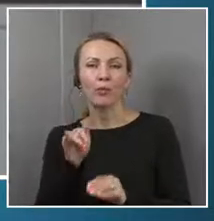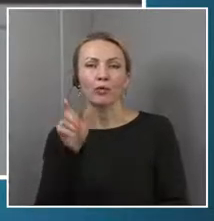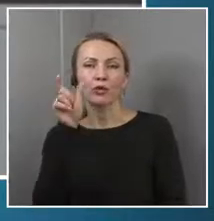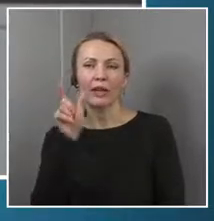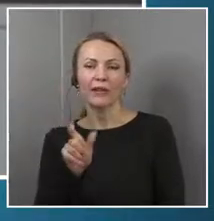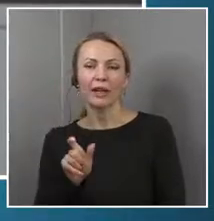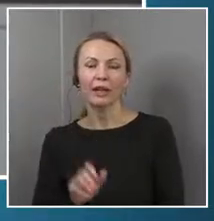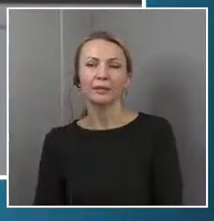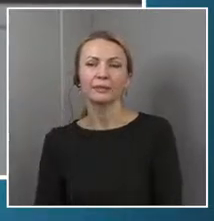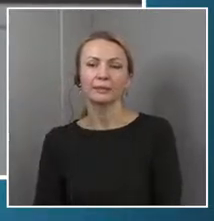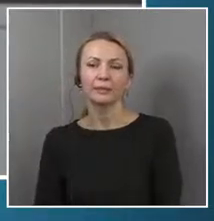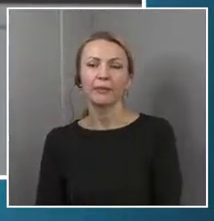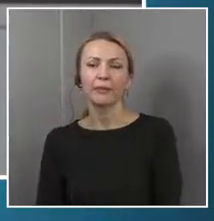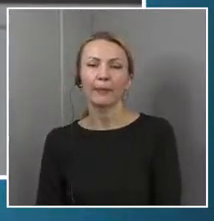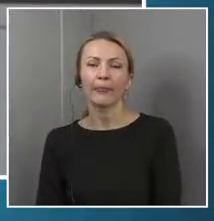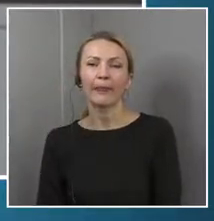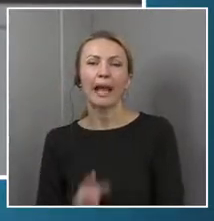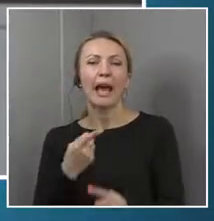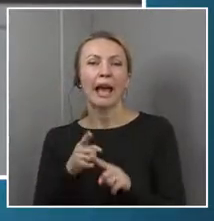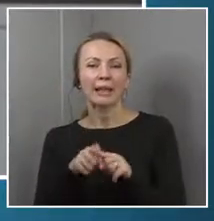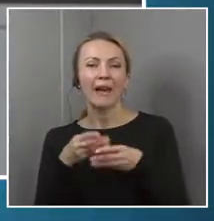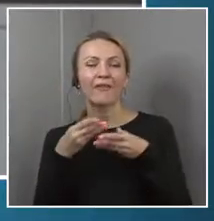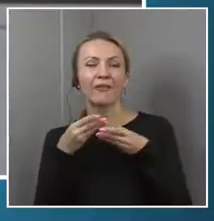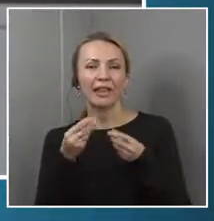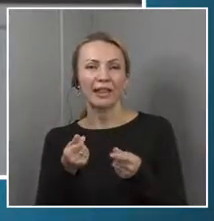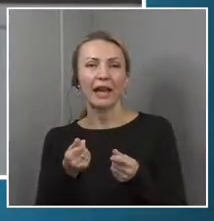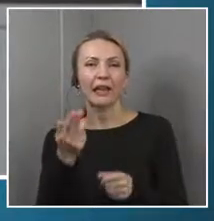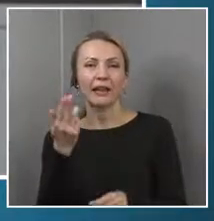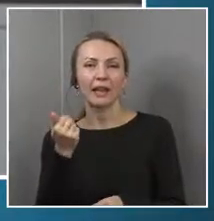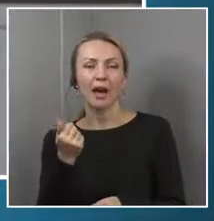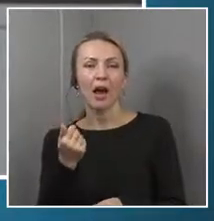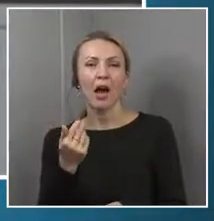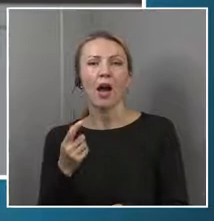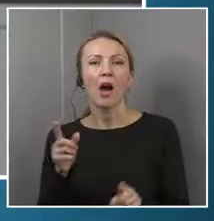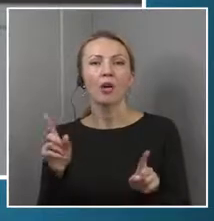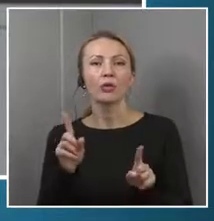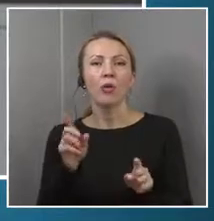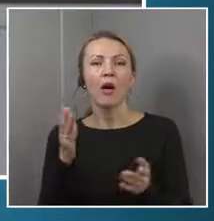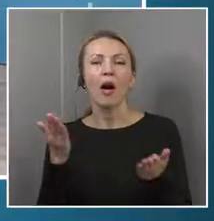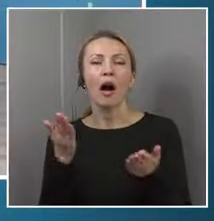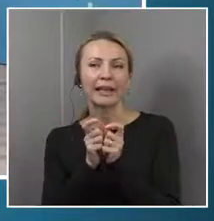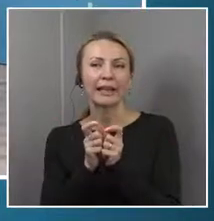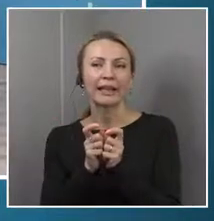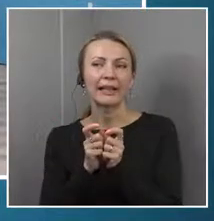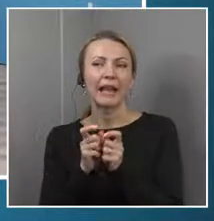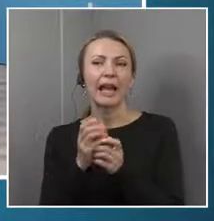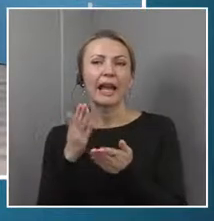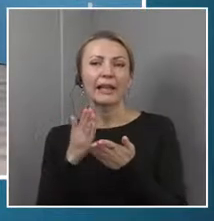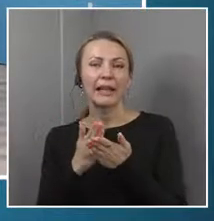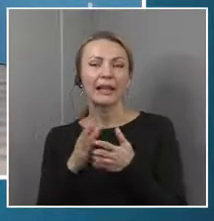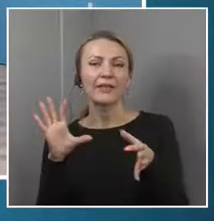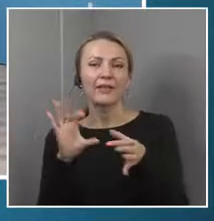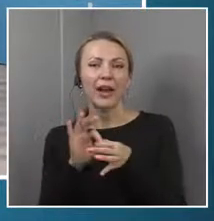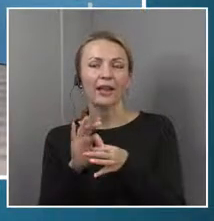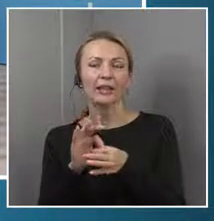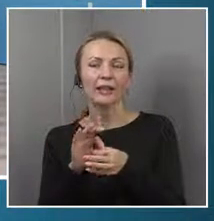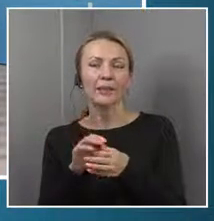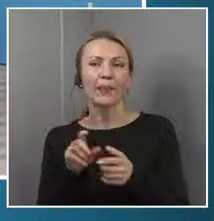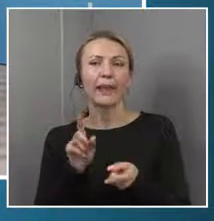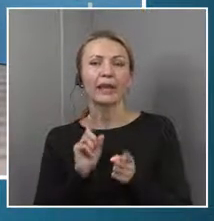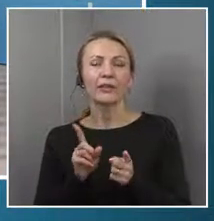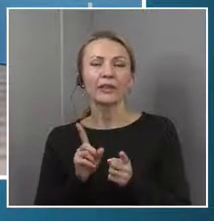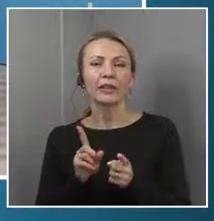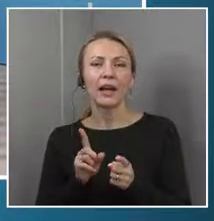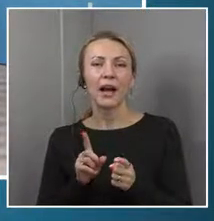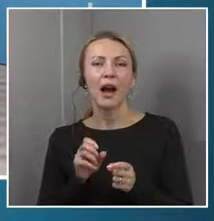mental issues. So you believe this is what, then his work is going to be more expensive?